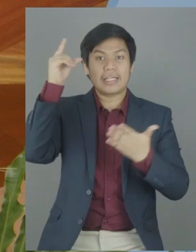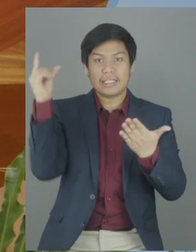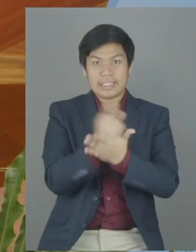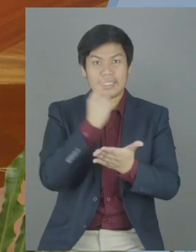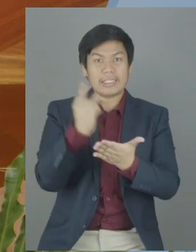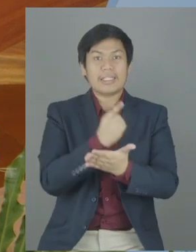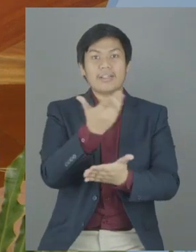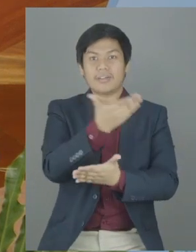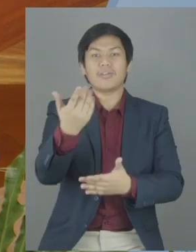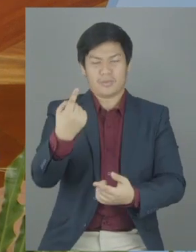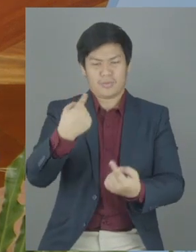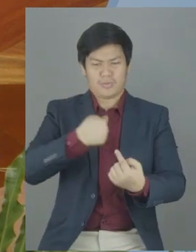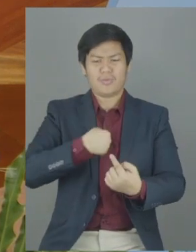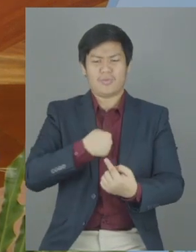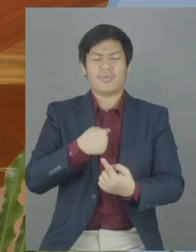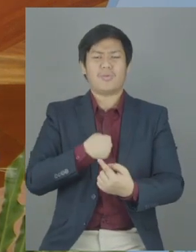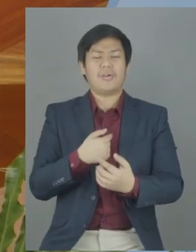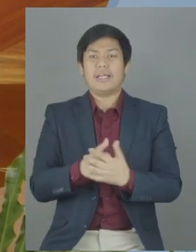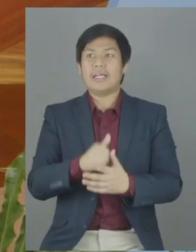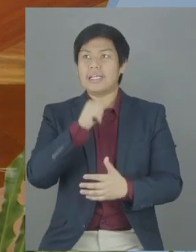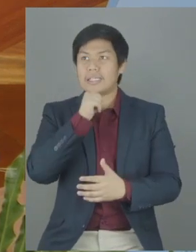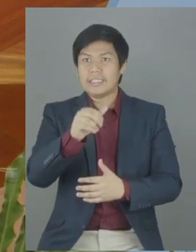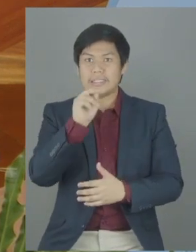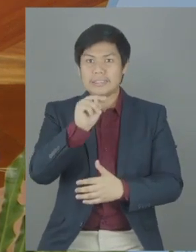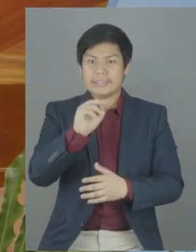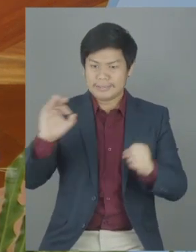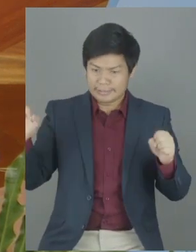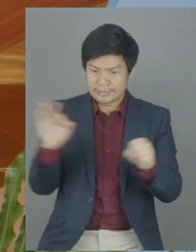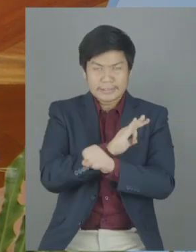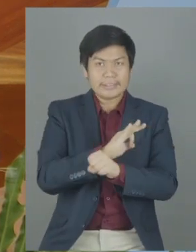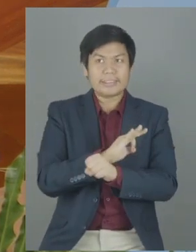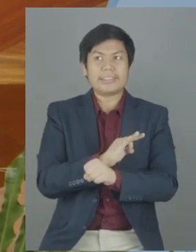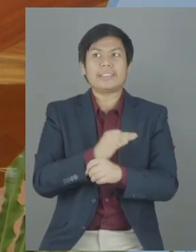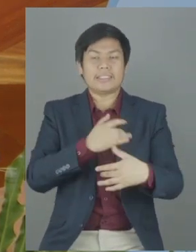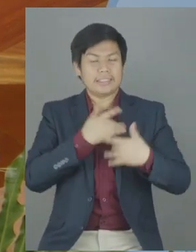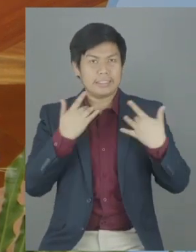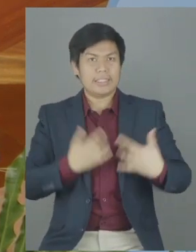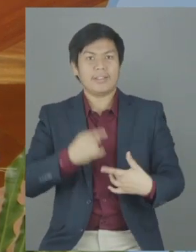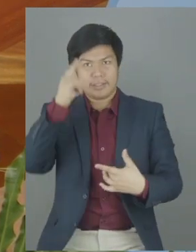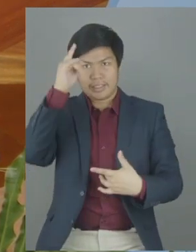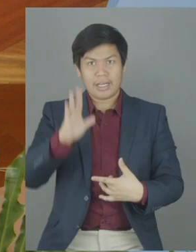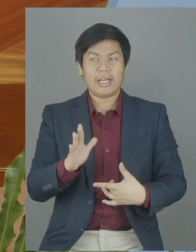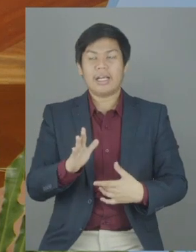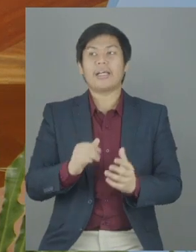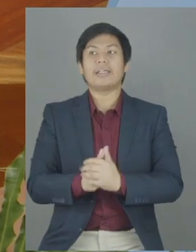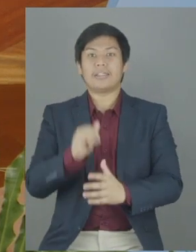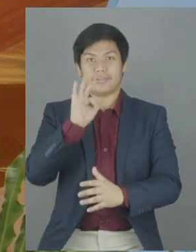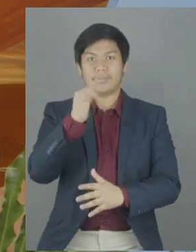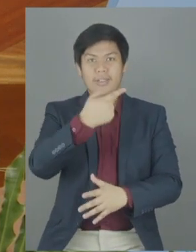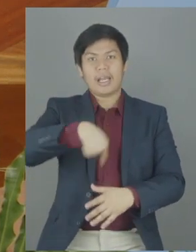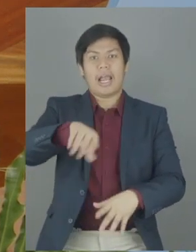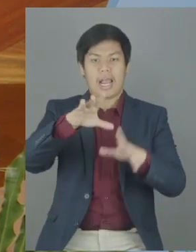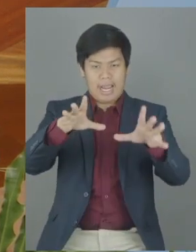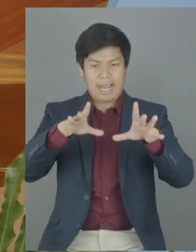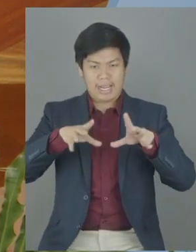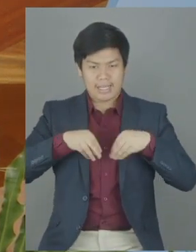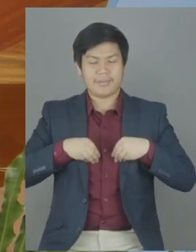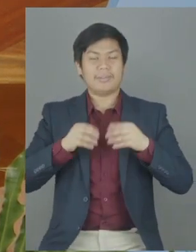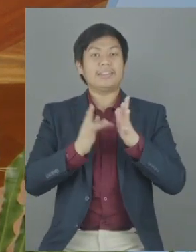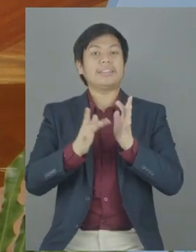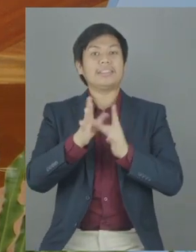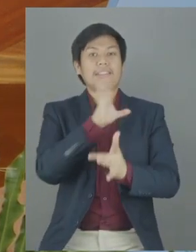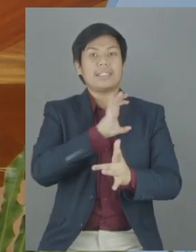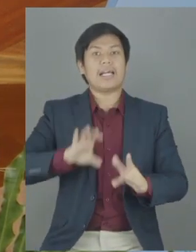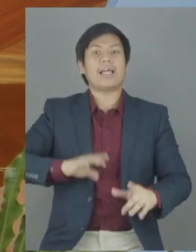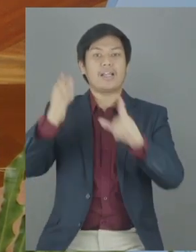to yourself. You don't have to force yourself in the heart of God anymore. If you have accepted Jesus Christ as your Lord